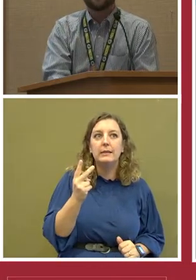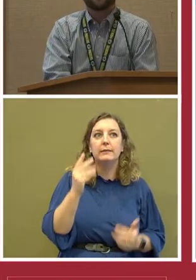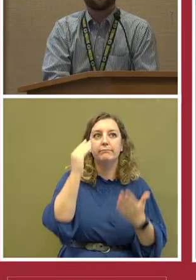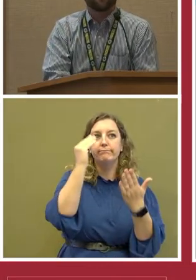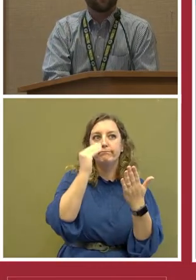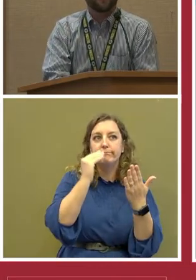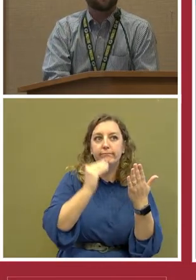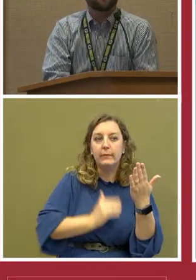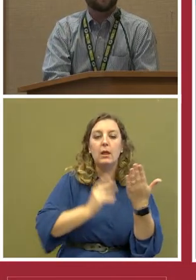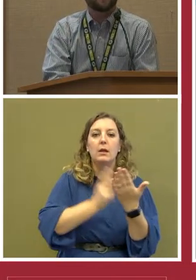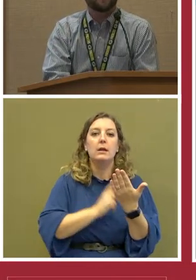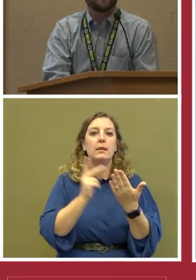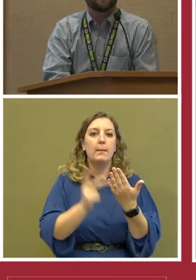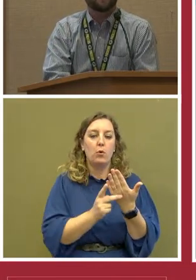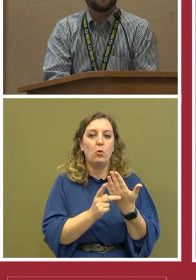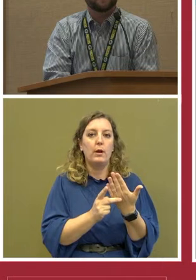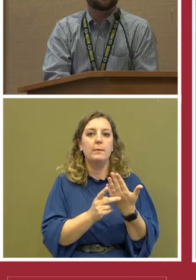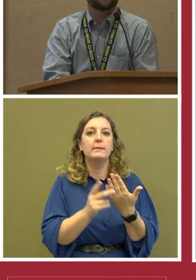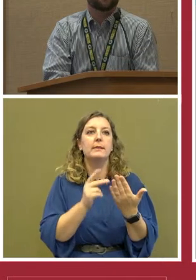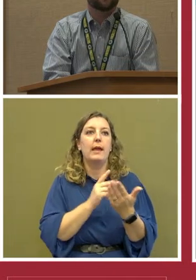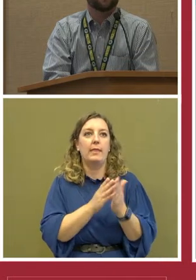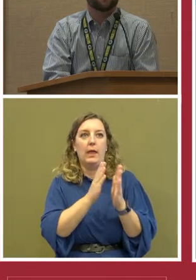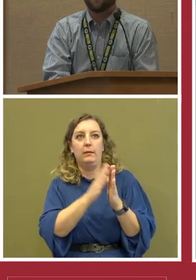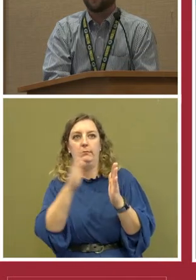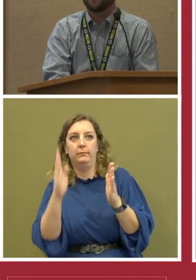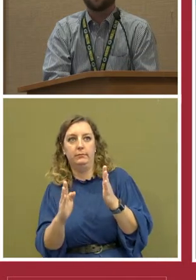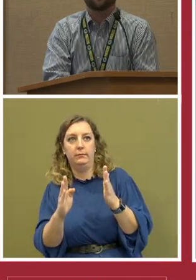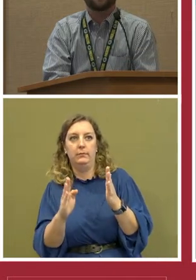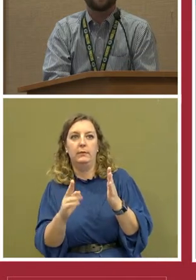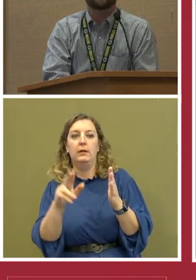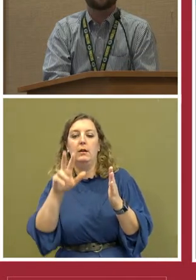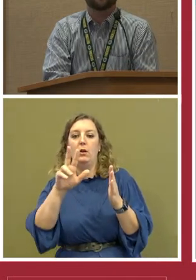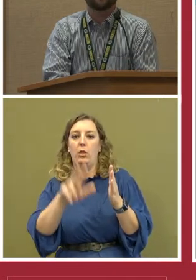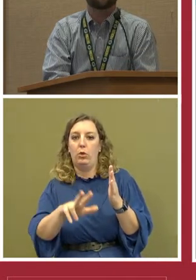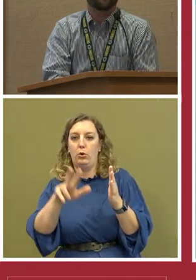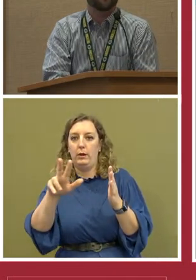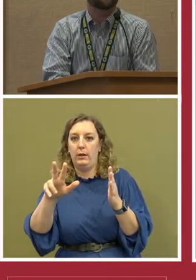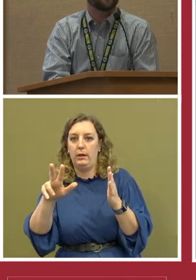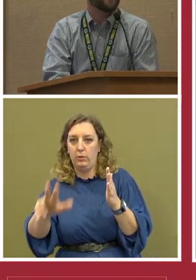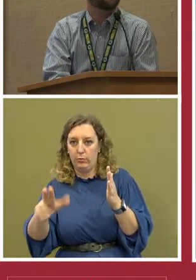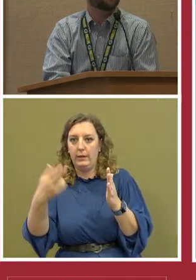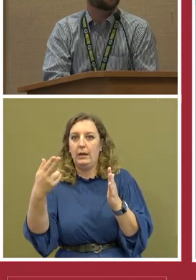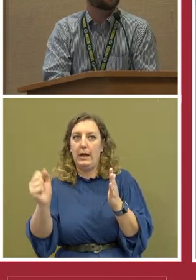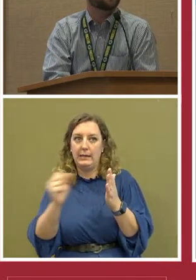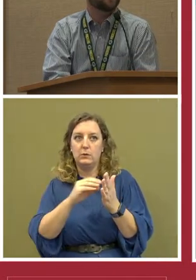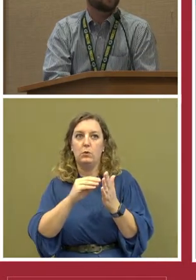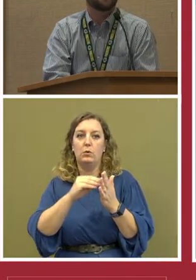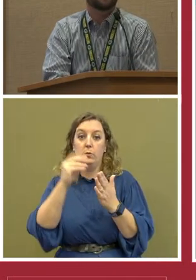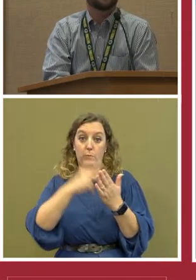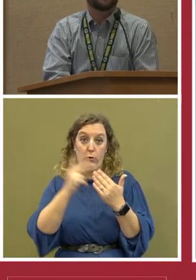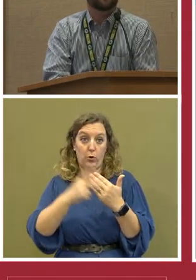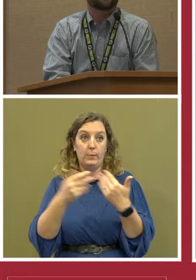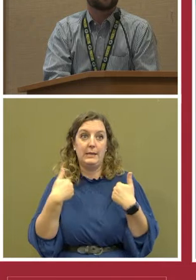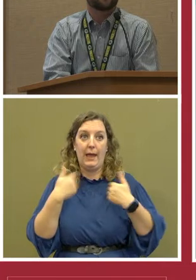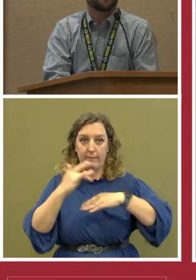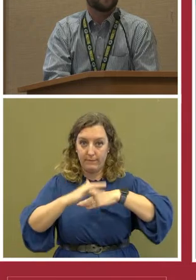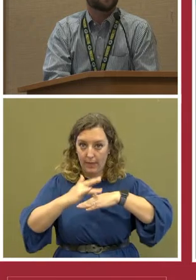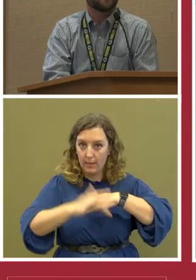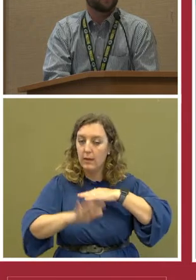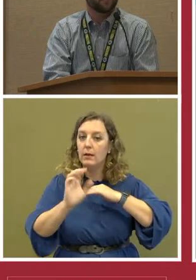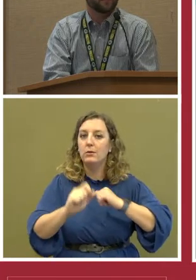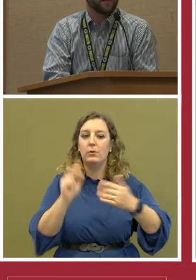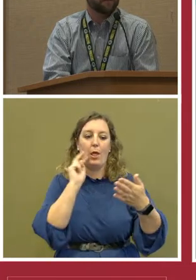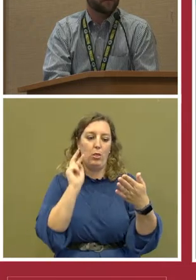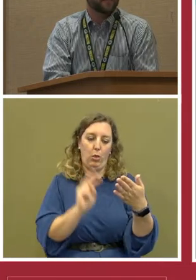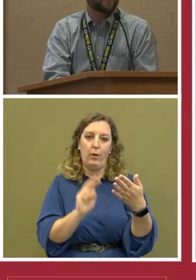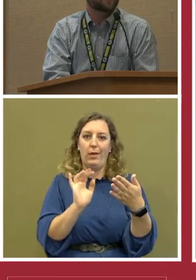list of the programs of study, and then next to those are the 33 high school programs we have across our sites. And so you can kind of